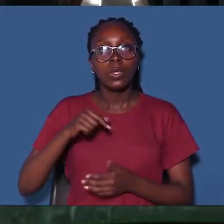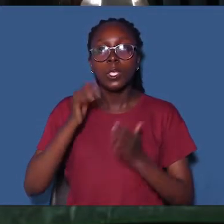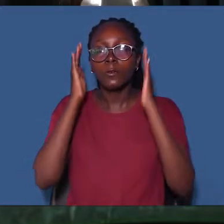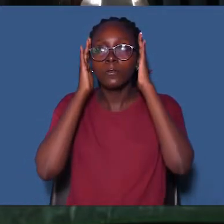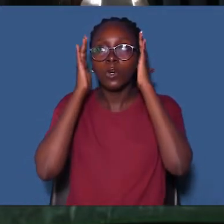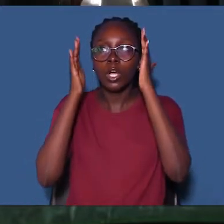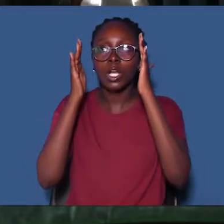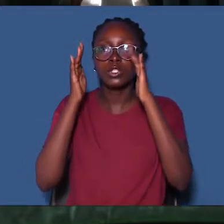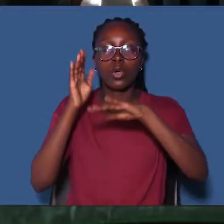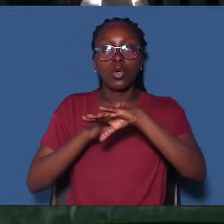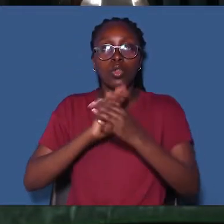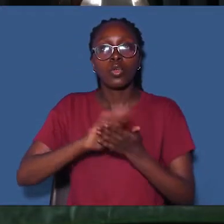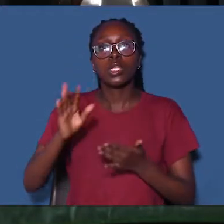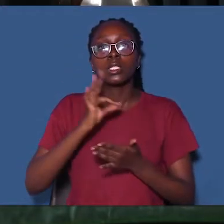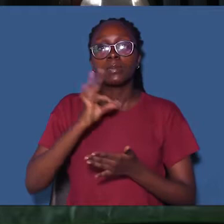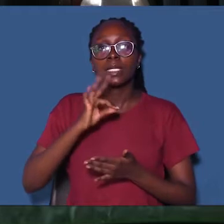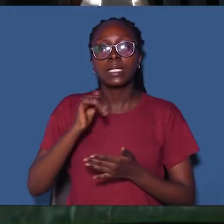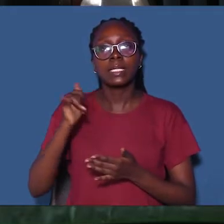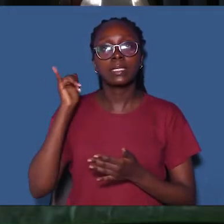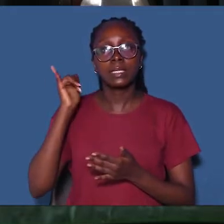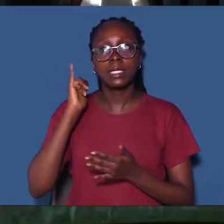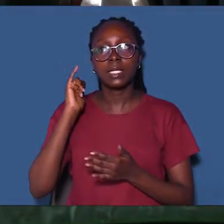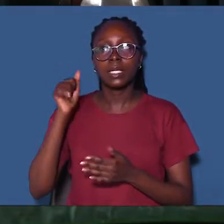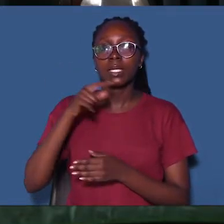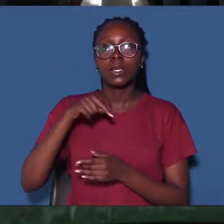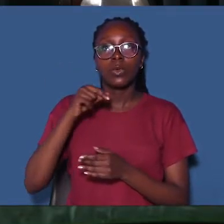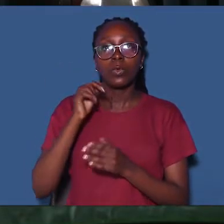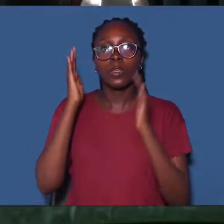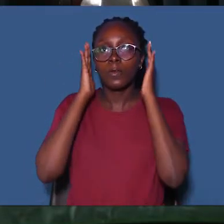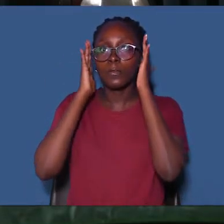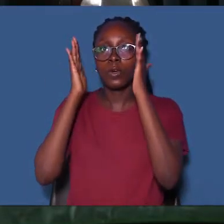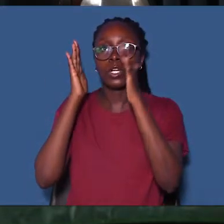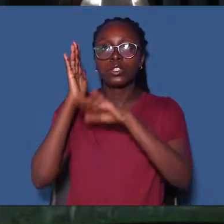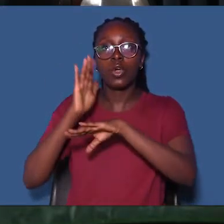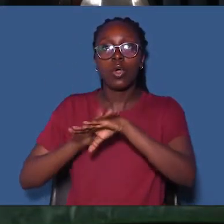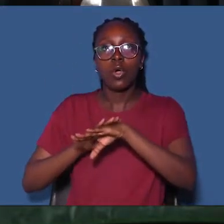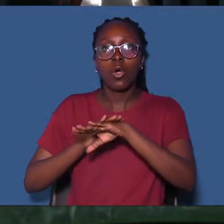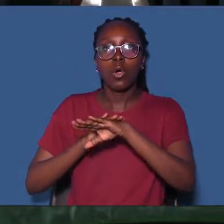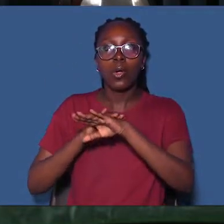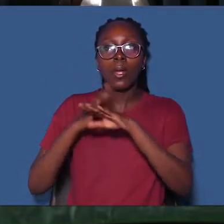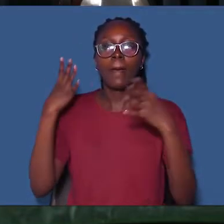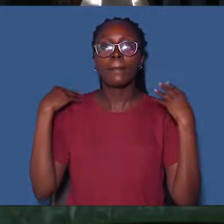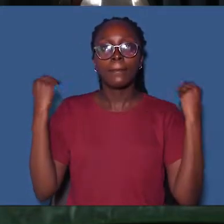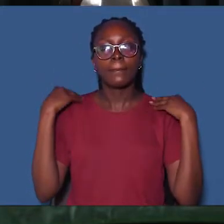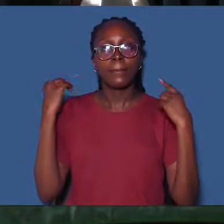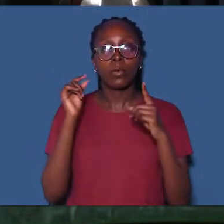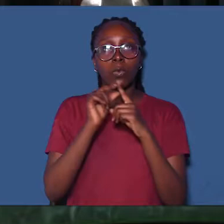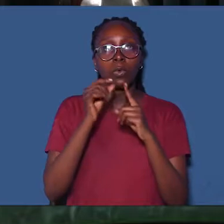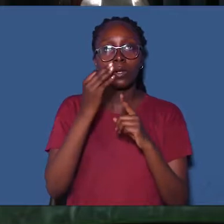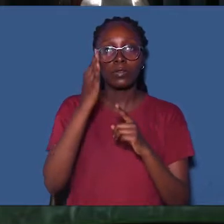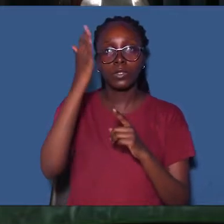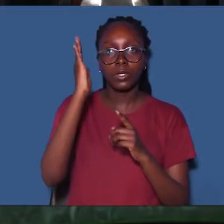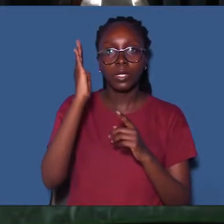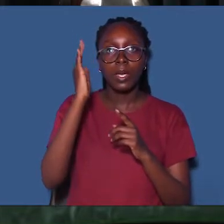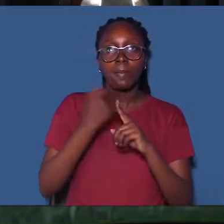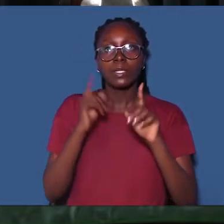Yesterday we looked at what it means to practice the Word of God. And today we will be